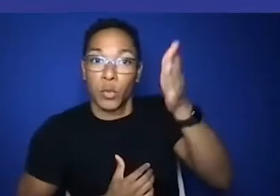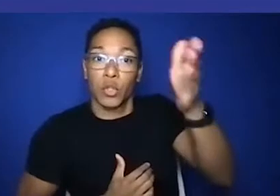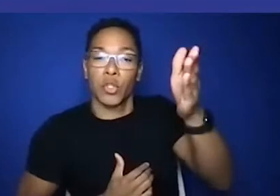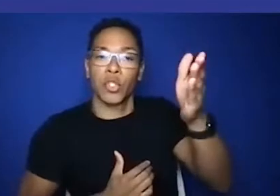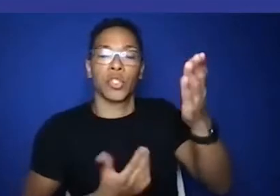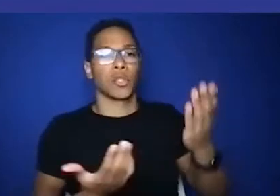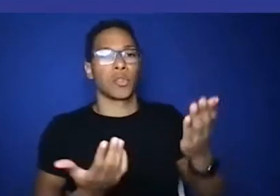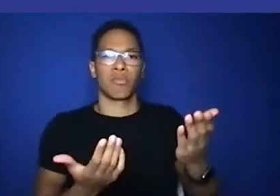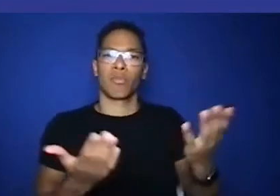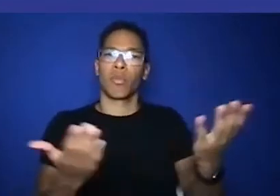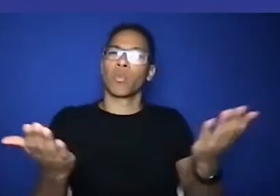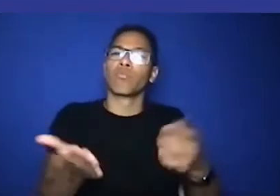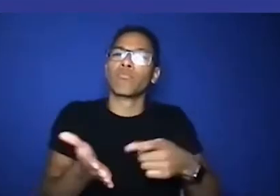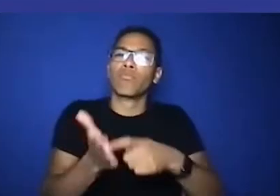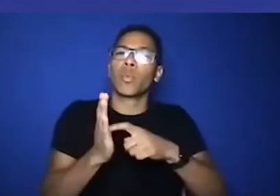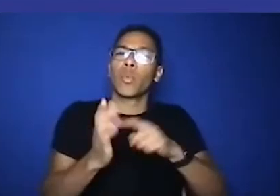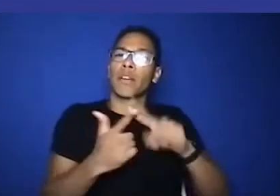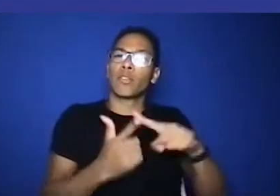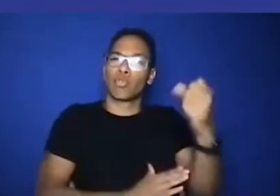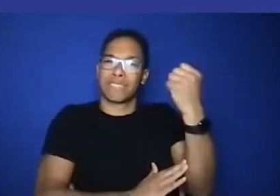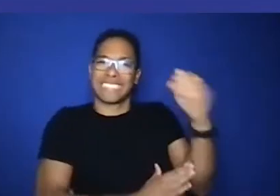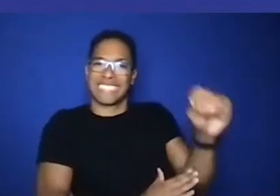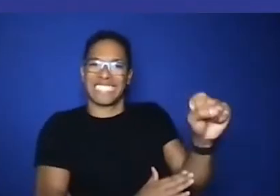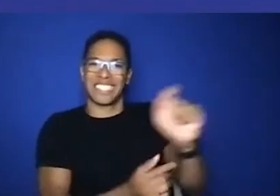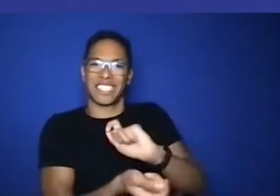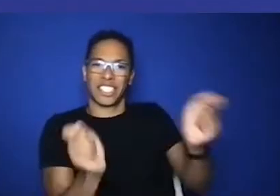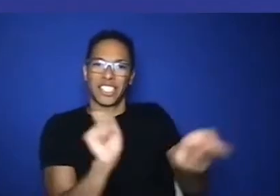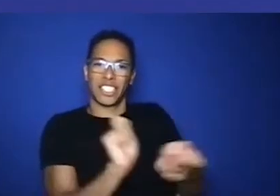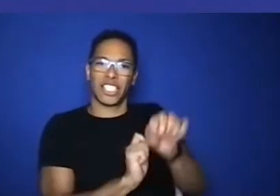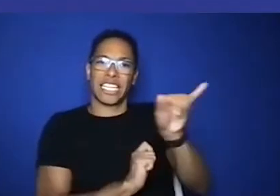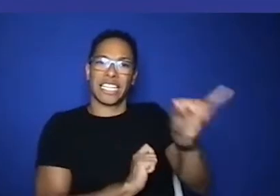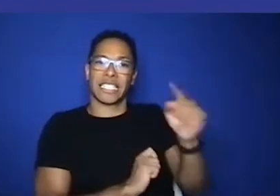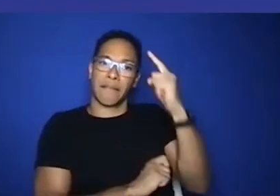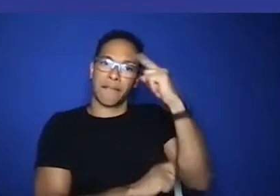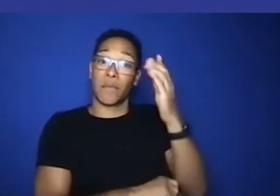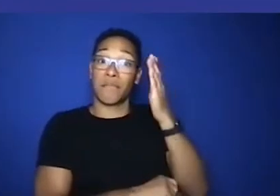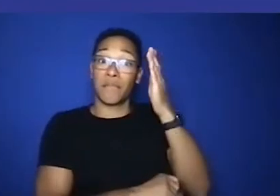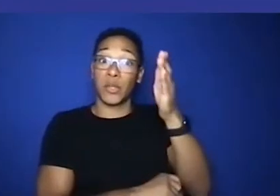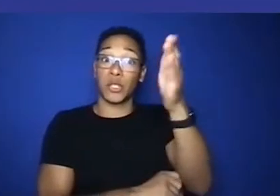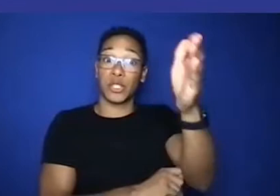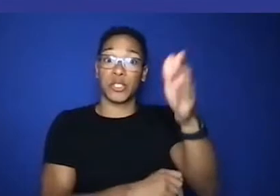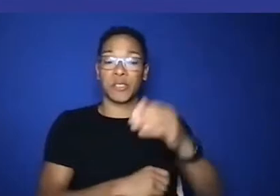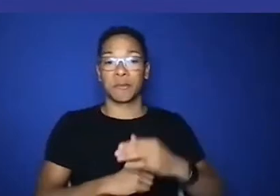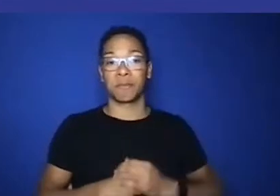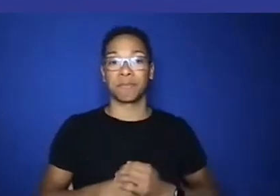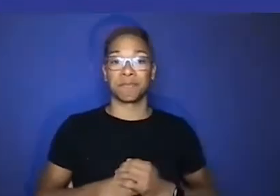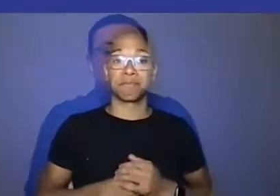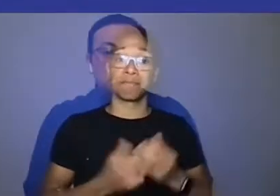rework those spaces in ways for Indigenous sovereign futures.